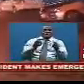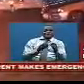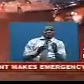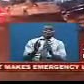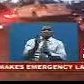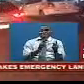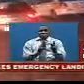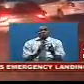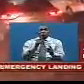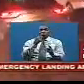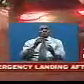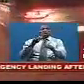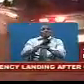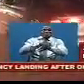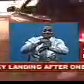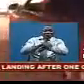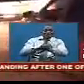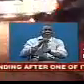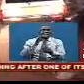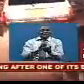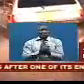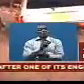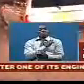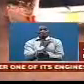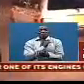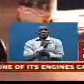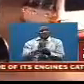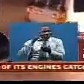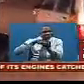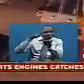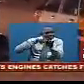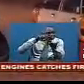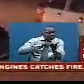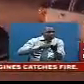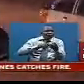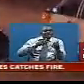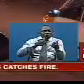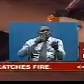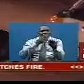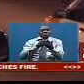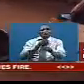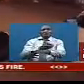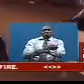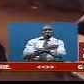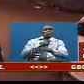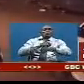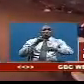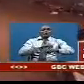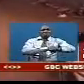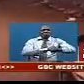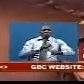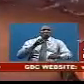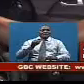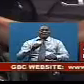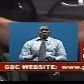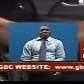Motorists and people who do legitimate business at night say the police patrols and snap checkpoints have improved the security situation